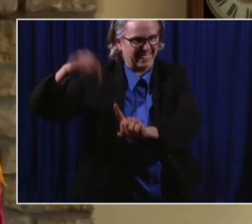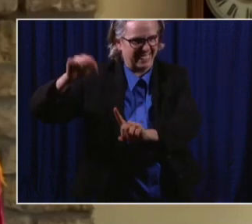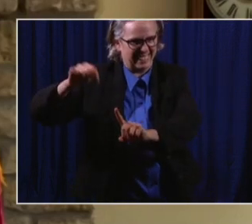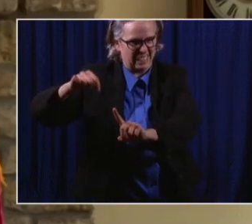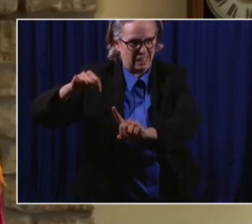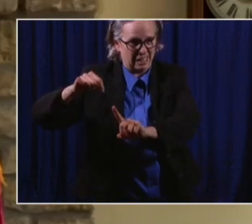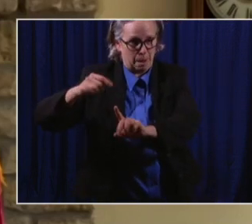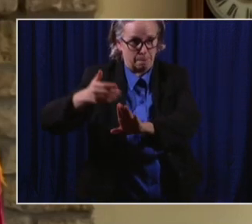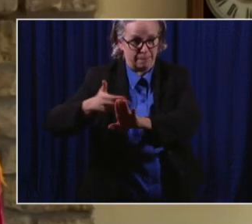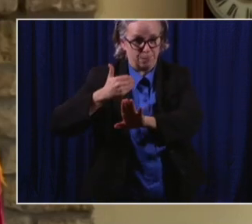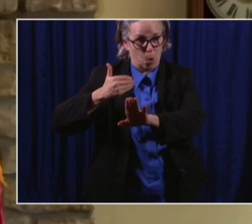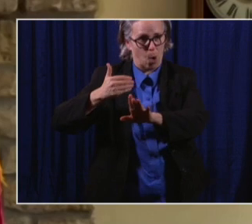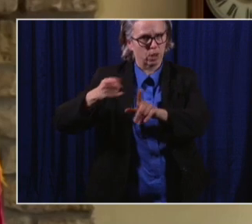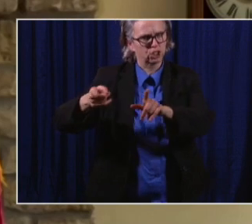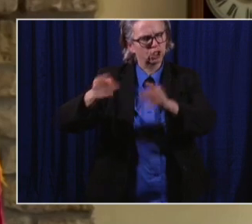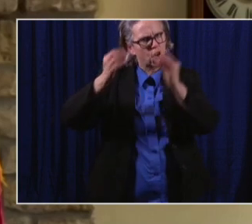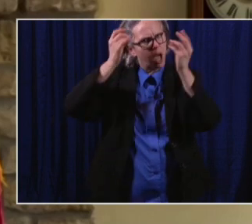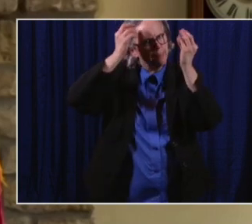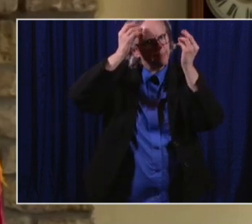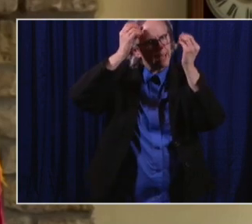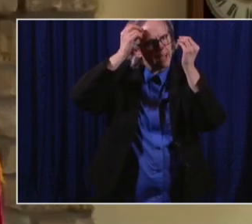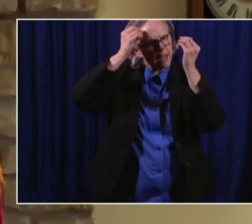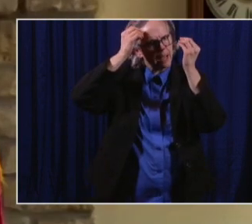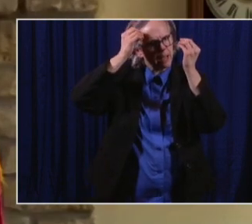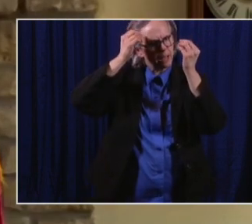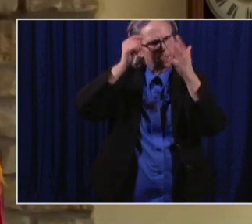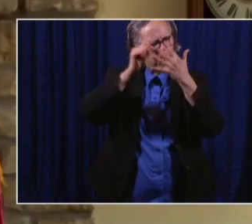particular county.